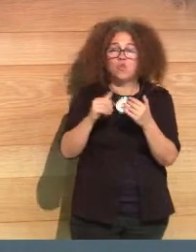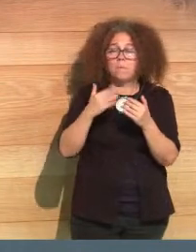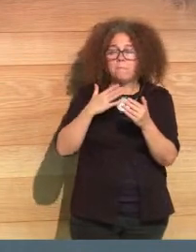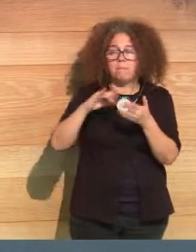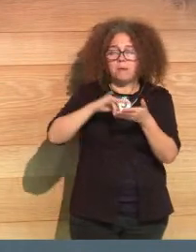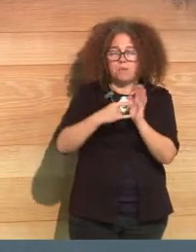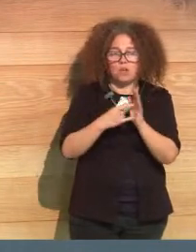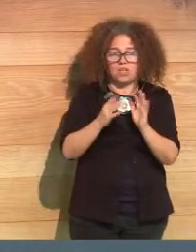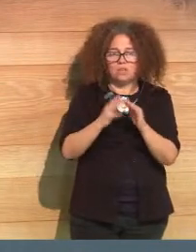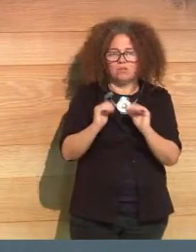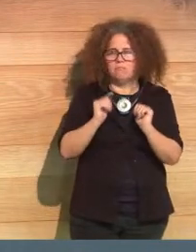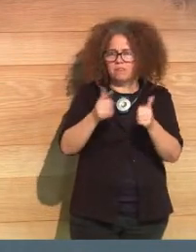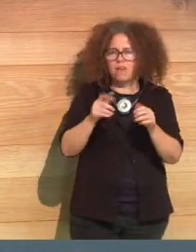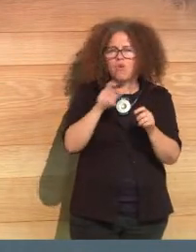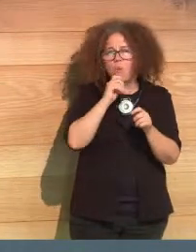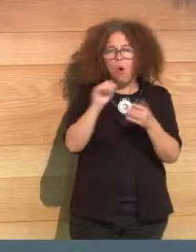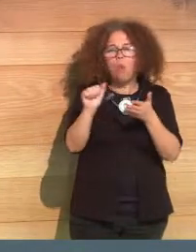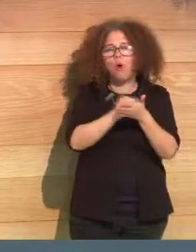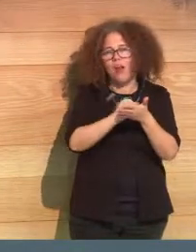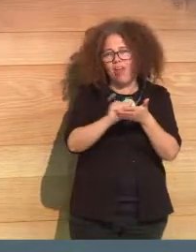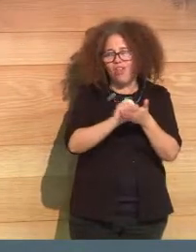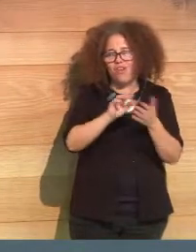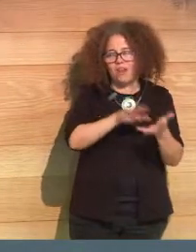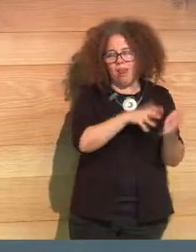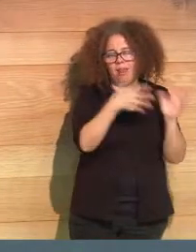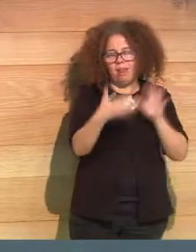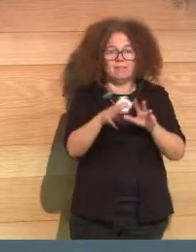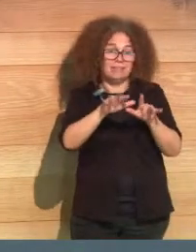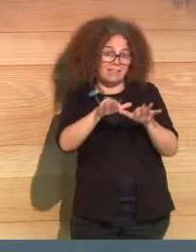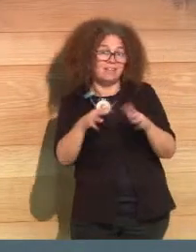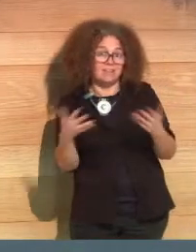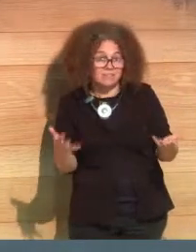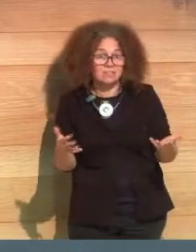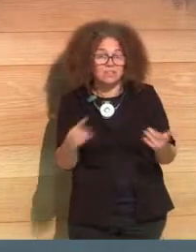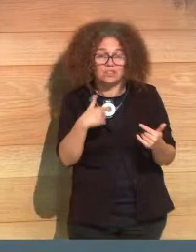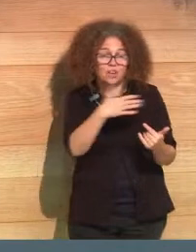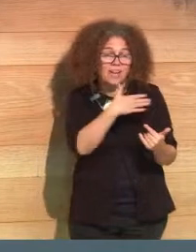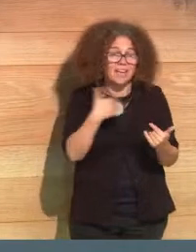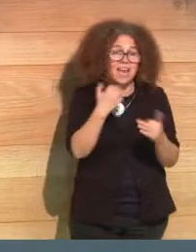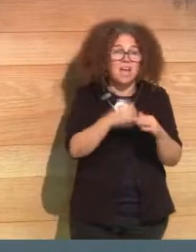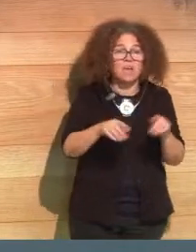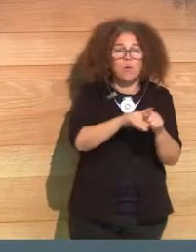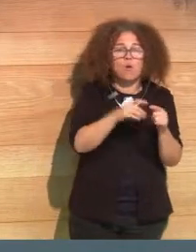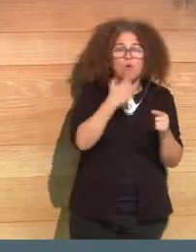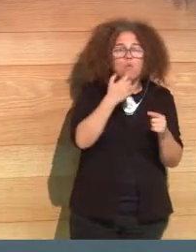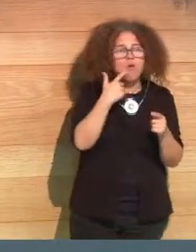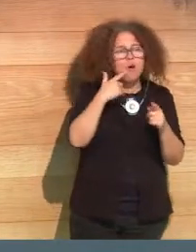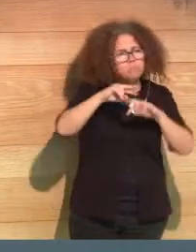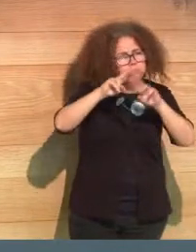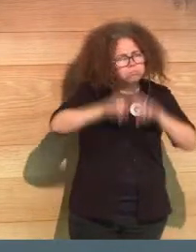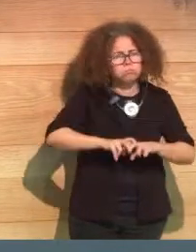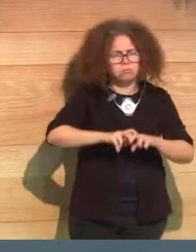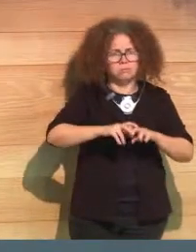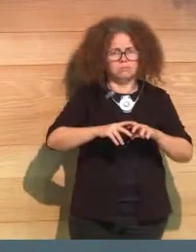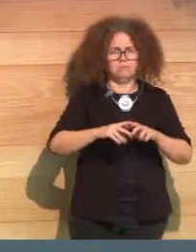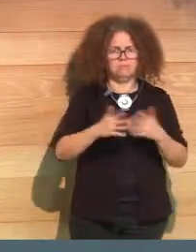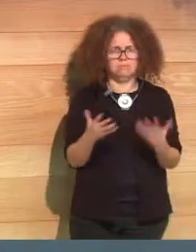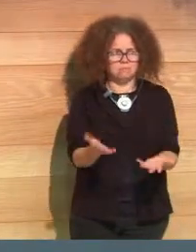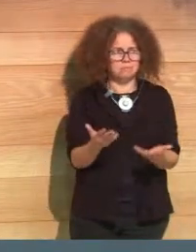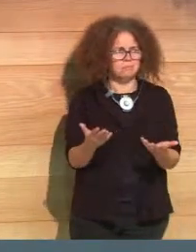on paper, and then it becomes digital. So I wanted to explore landscapes, which are all